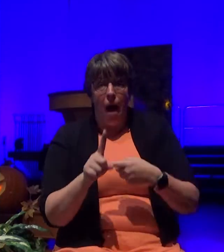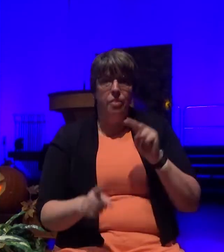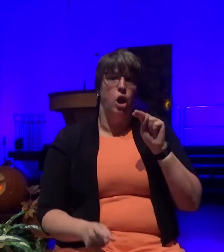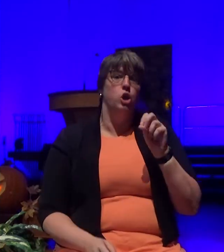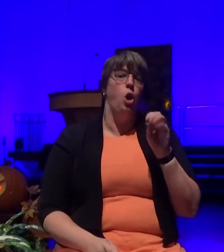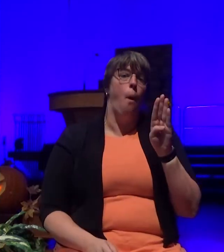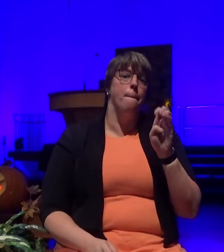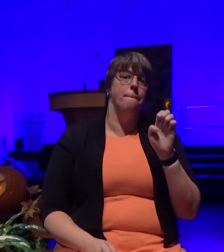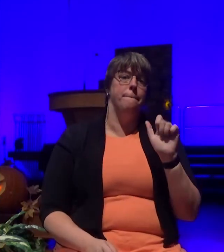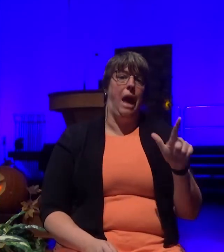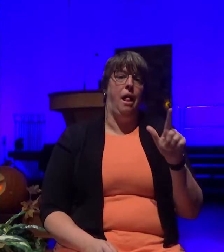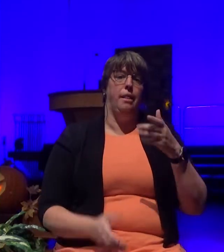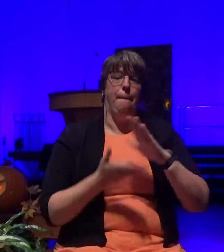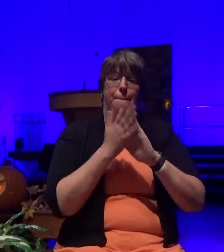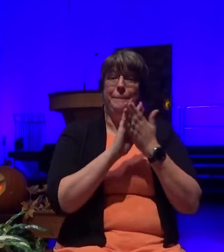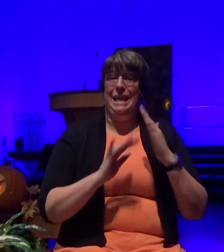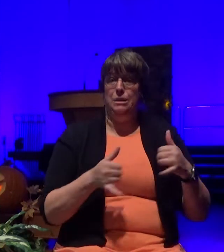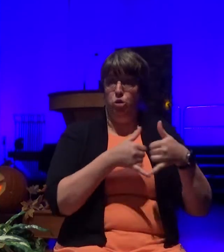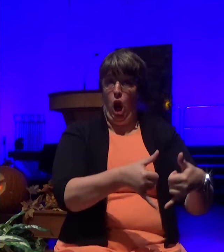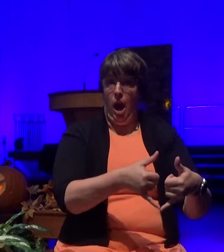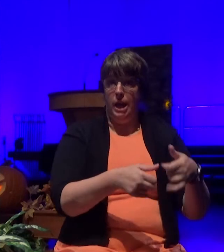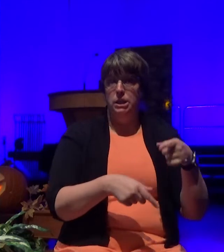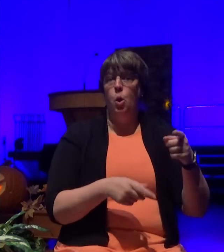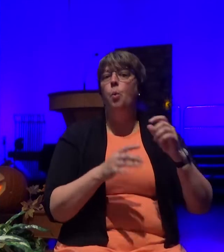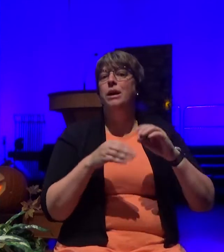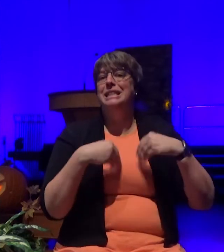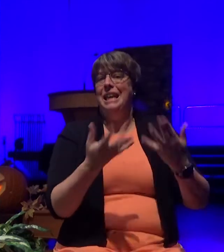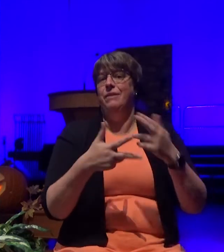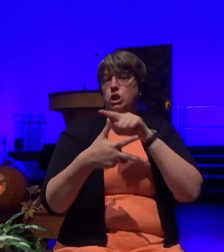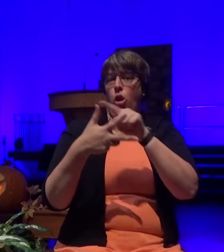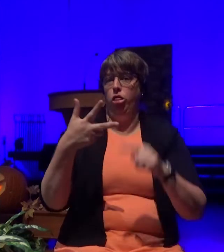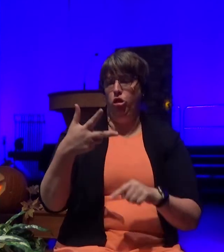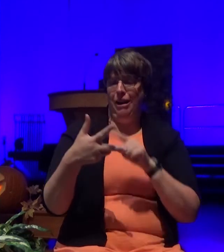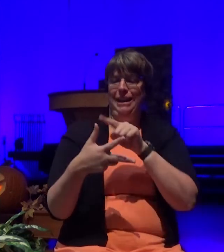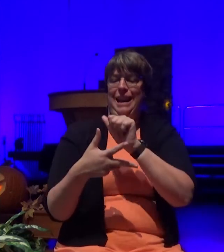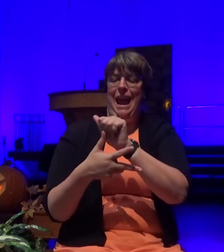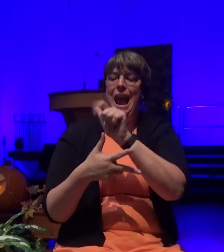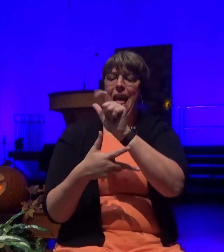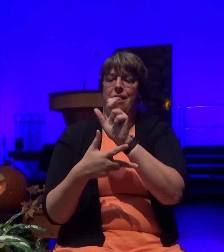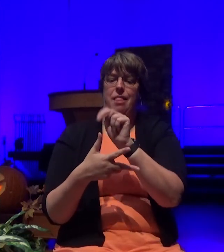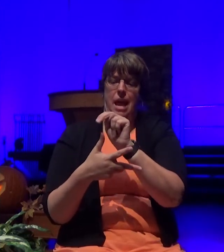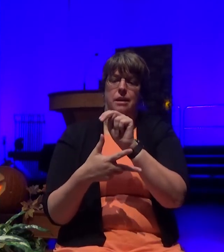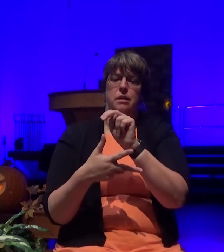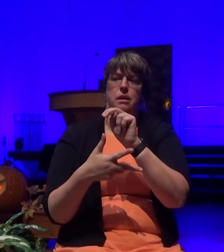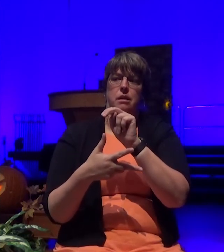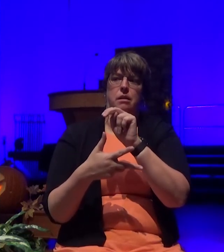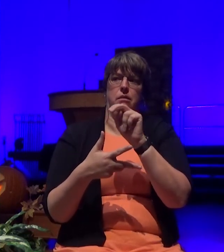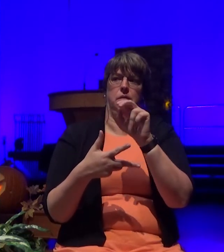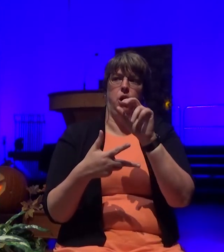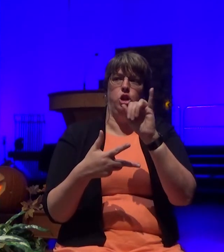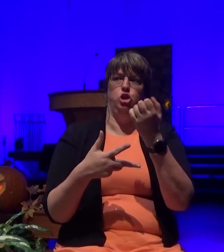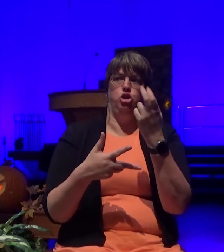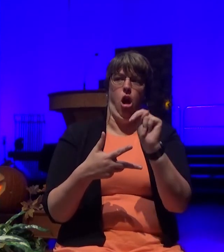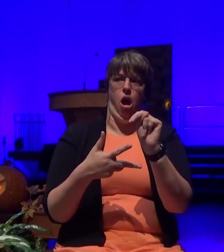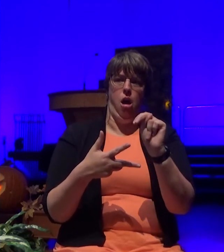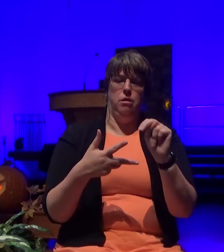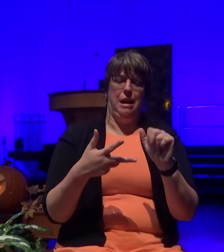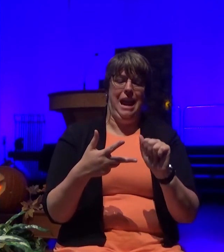was given in physics to these three gentlemen, Alan Aspect, John Clauser, and Anton